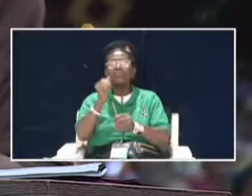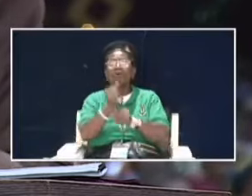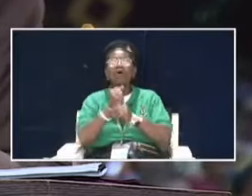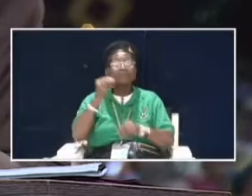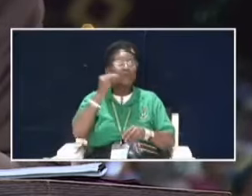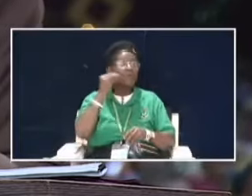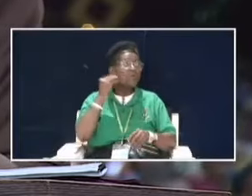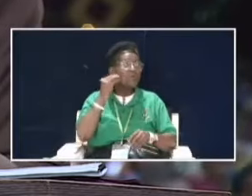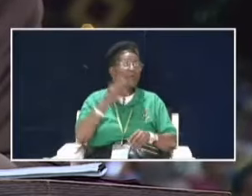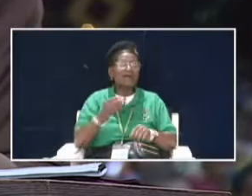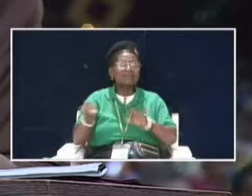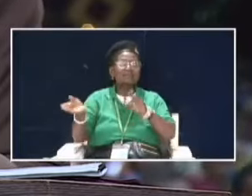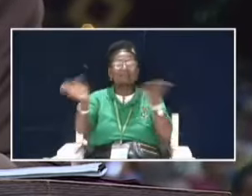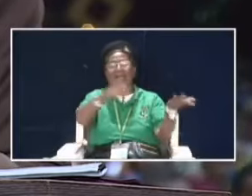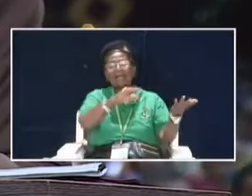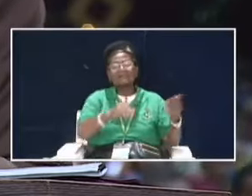died.